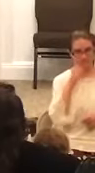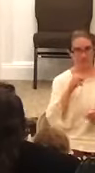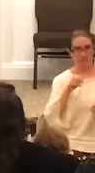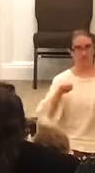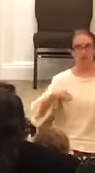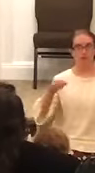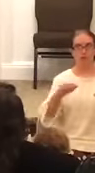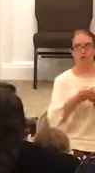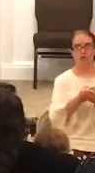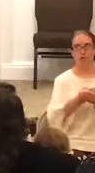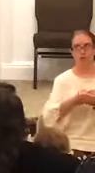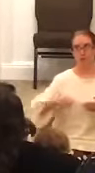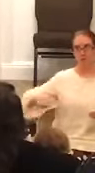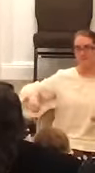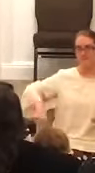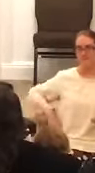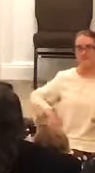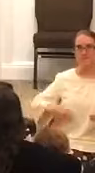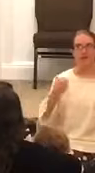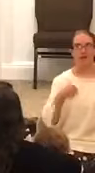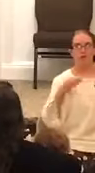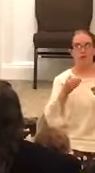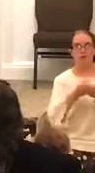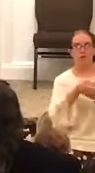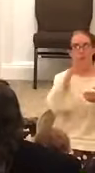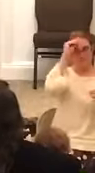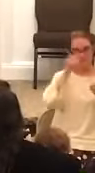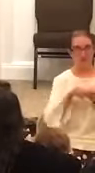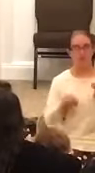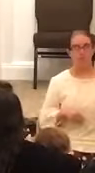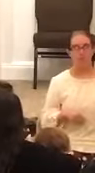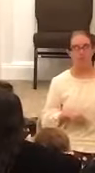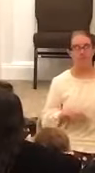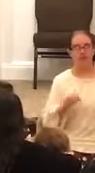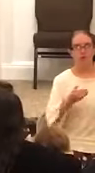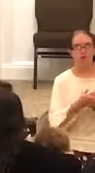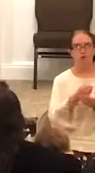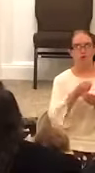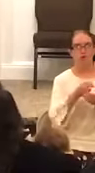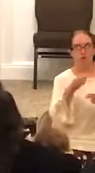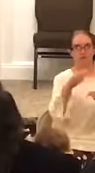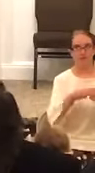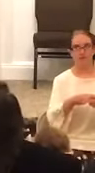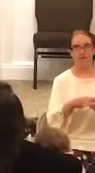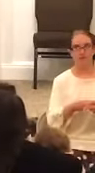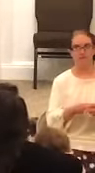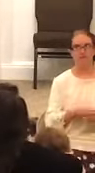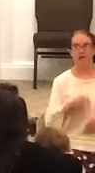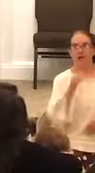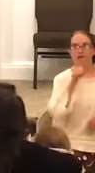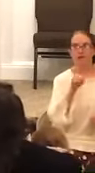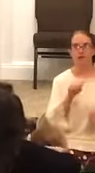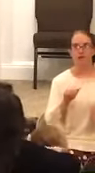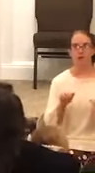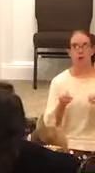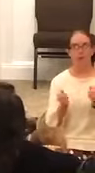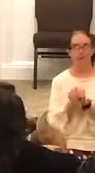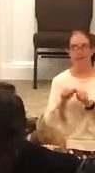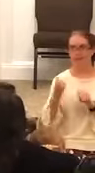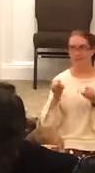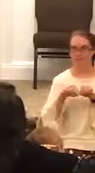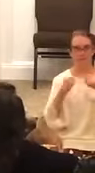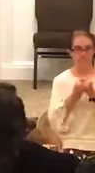marked with a new mark. Hallelujah. I got the new mark, Brother West. I got the new mark. Hallelujah. So I don't hang with a herd anymore.